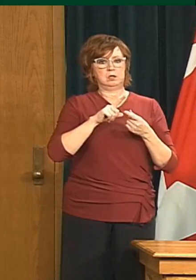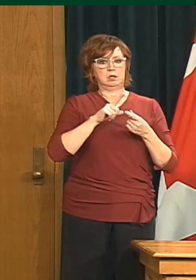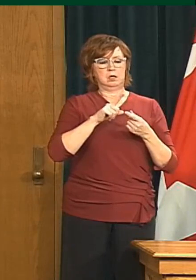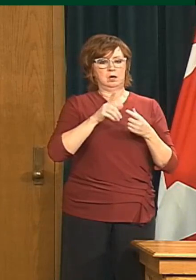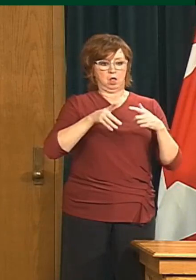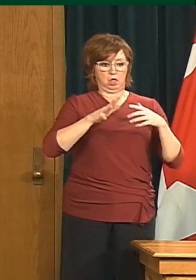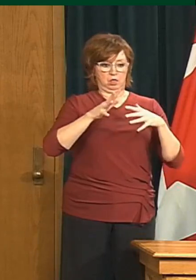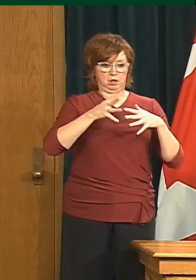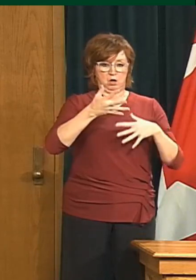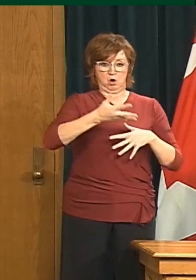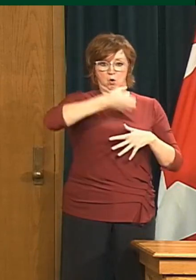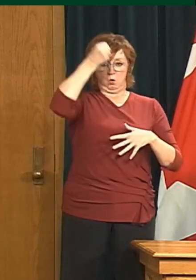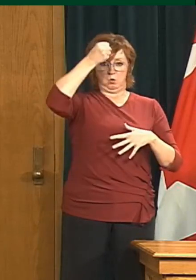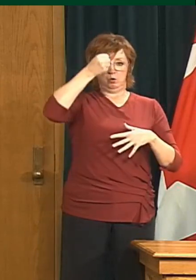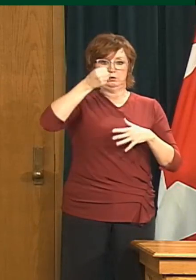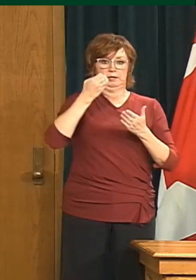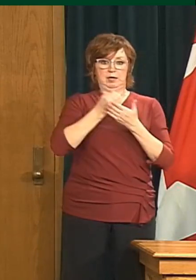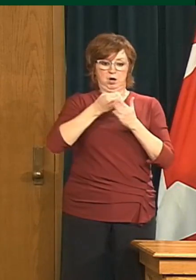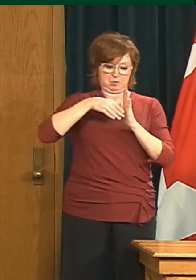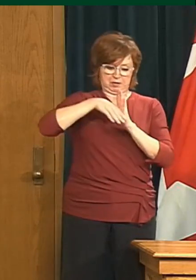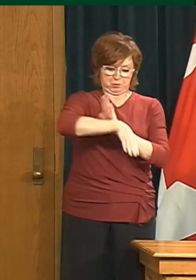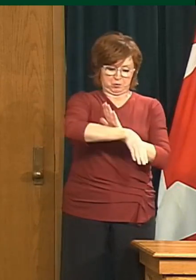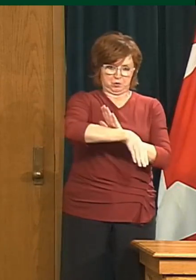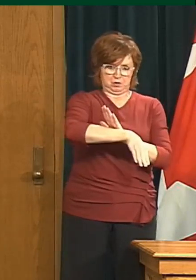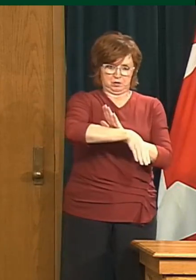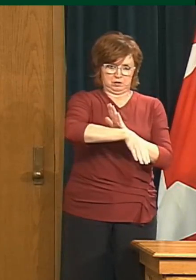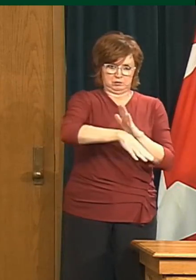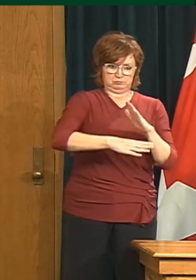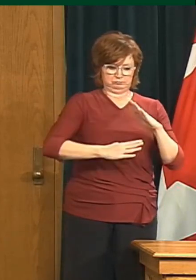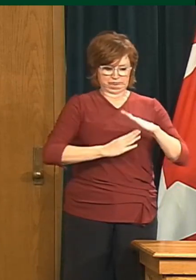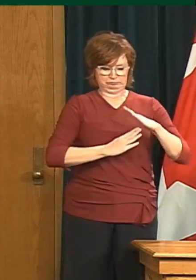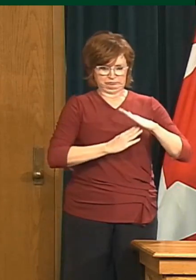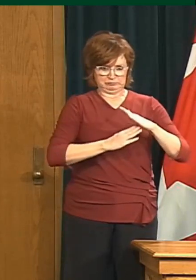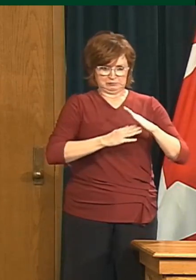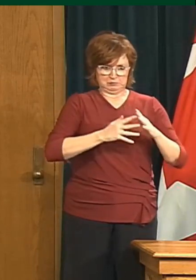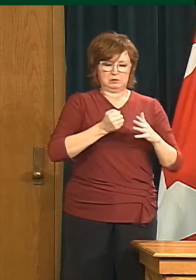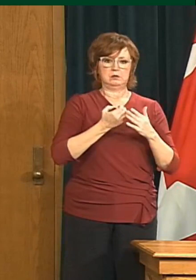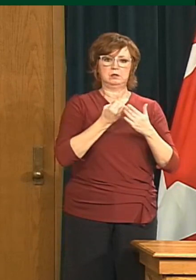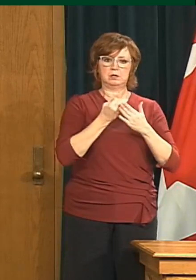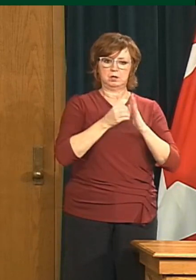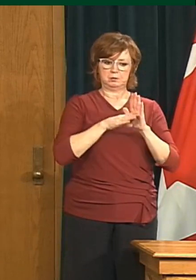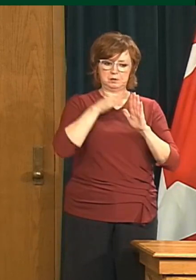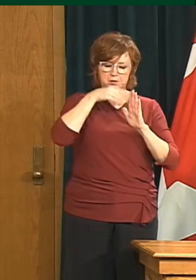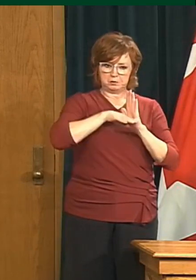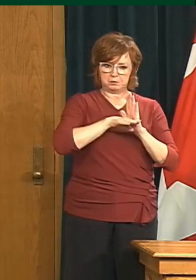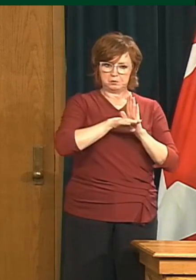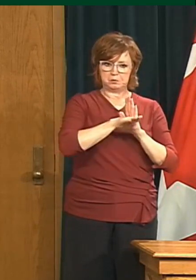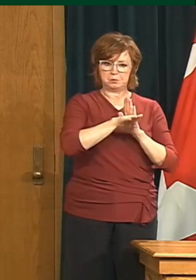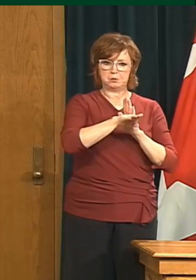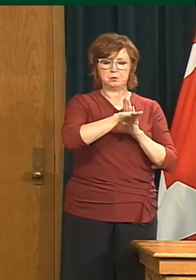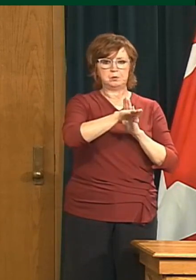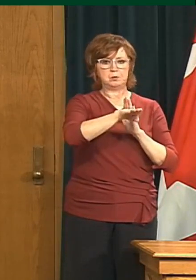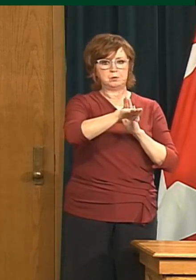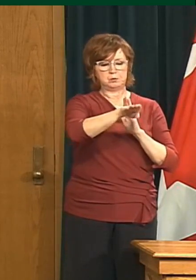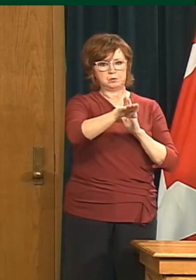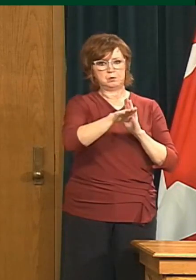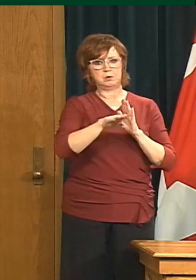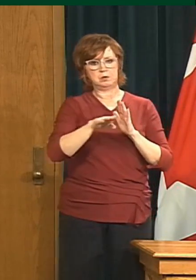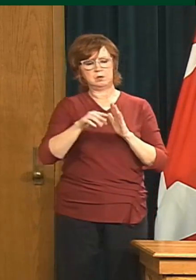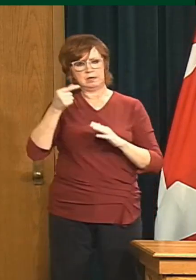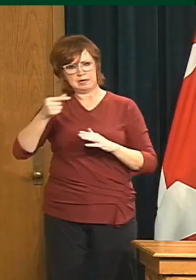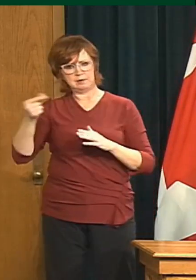What these are scenarios as to what this economic impact, this slowdown of economic impact will have on the government